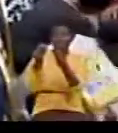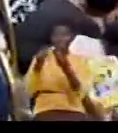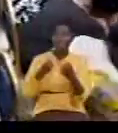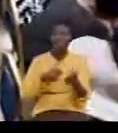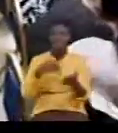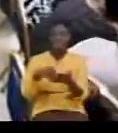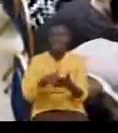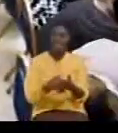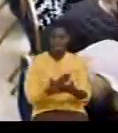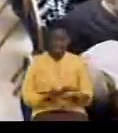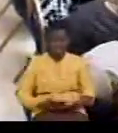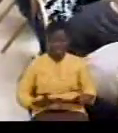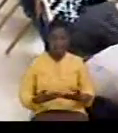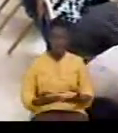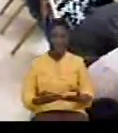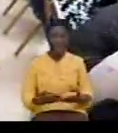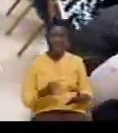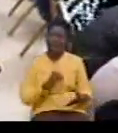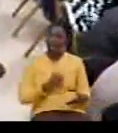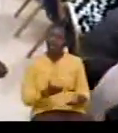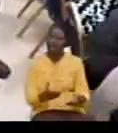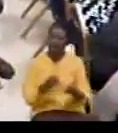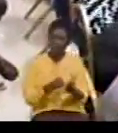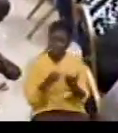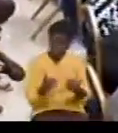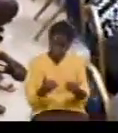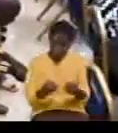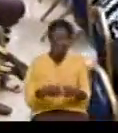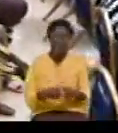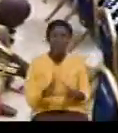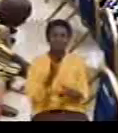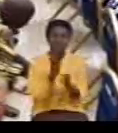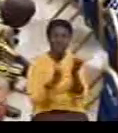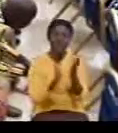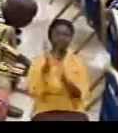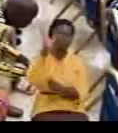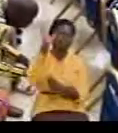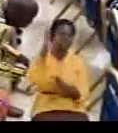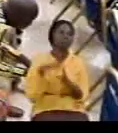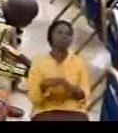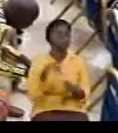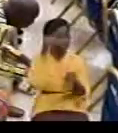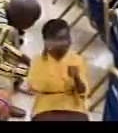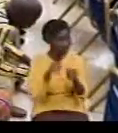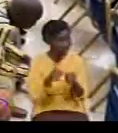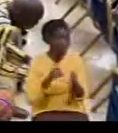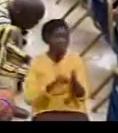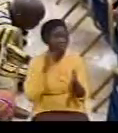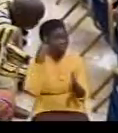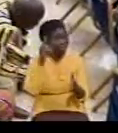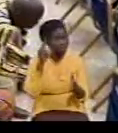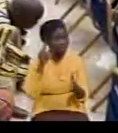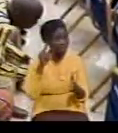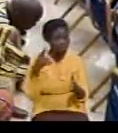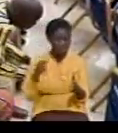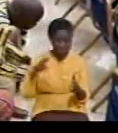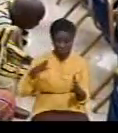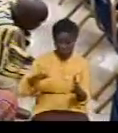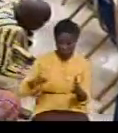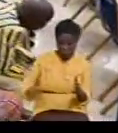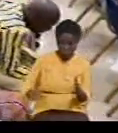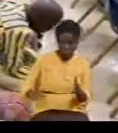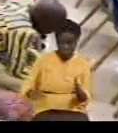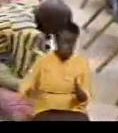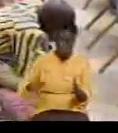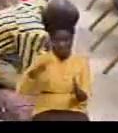new birth. I want it now. Raise up your hand. Remember, it's for the young, it's for the old, it's